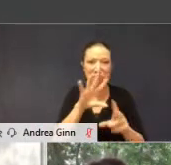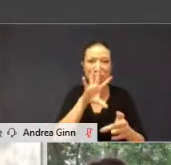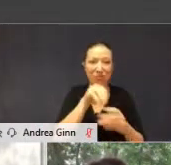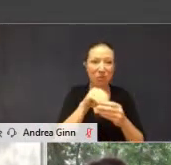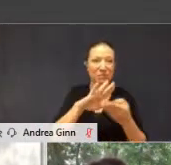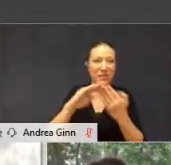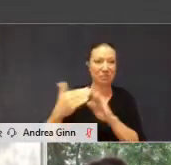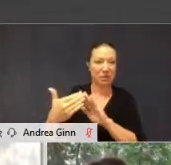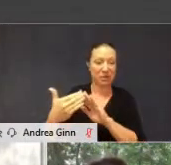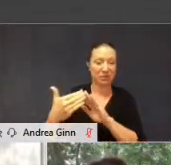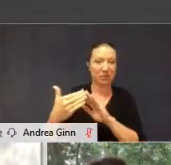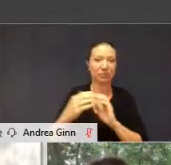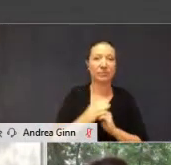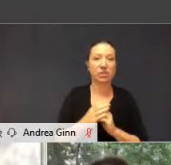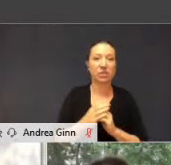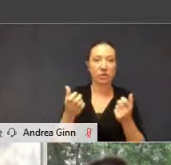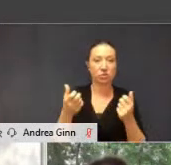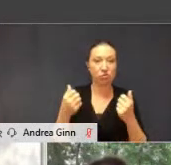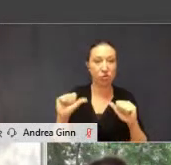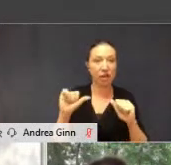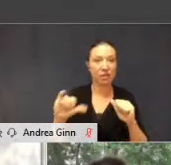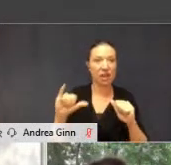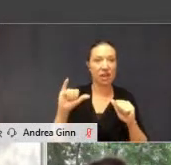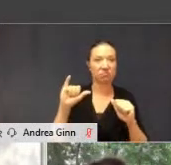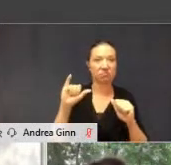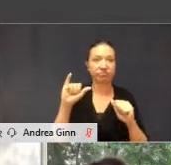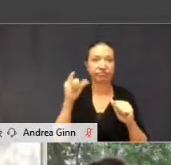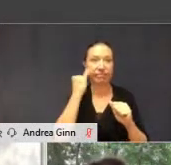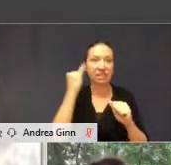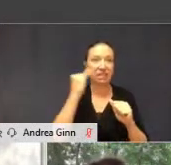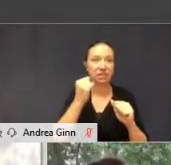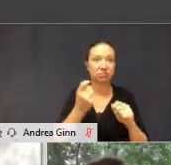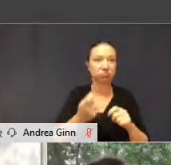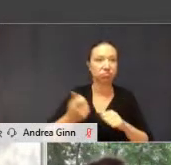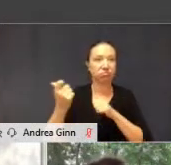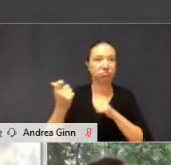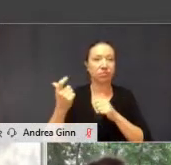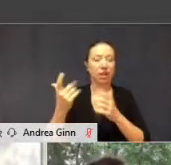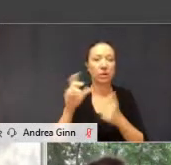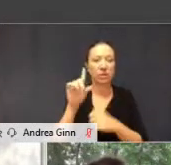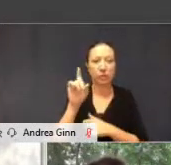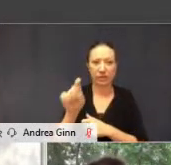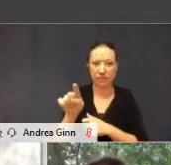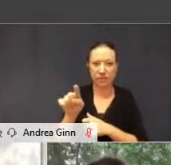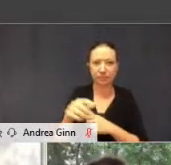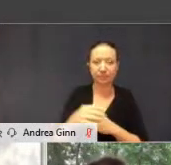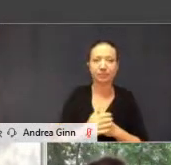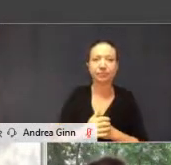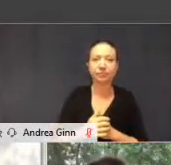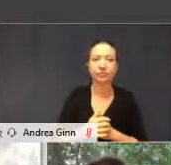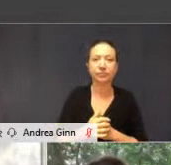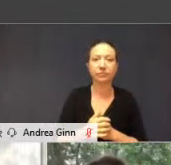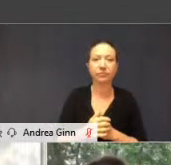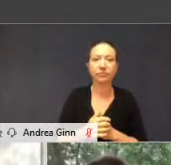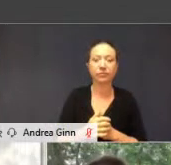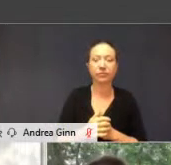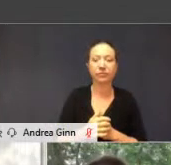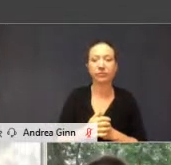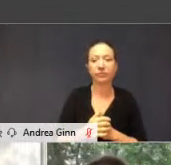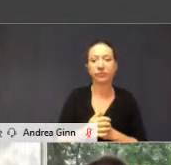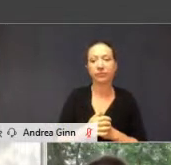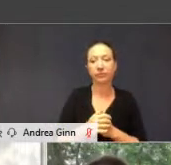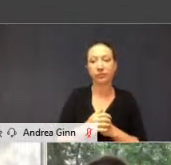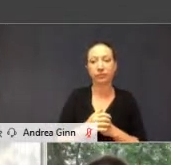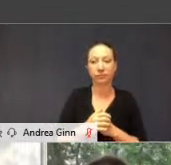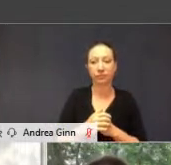that, I did want to ask you this question, and it's in consideration of knowing that